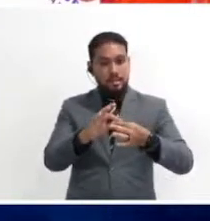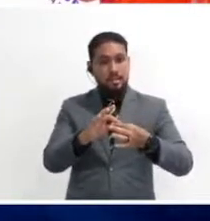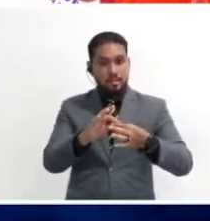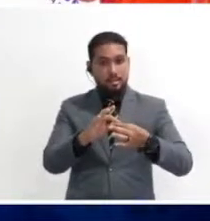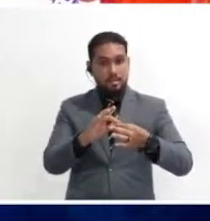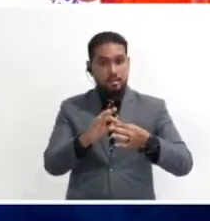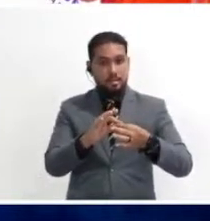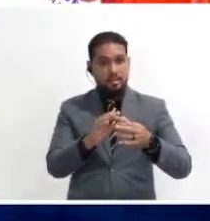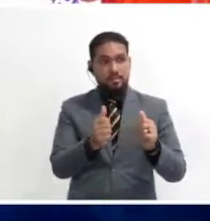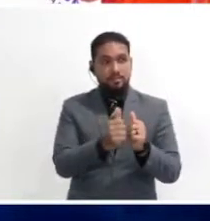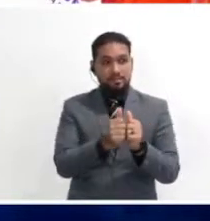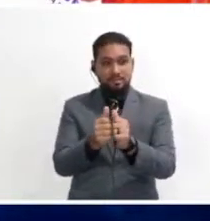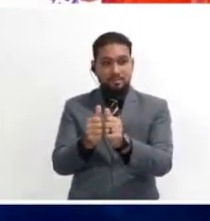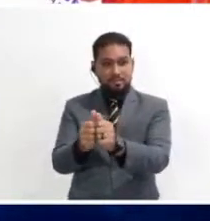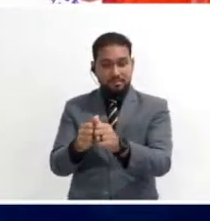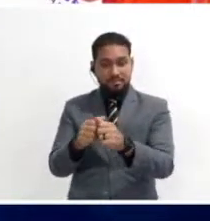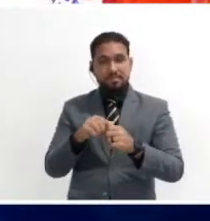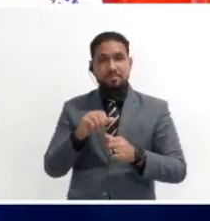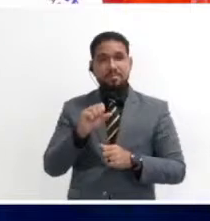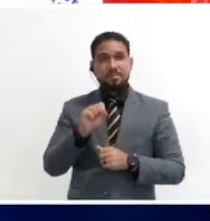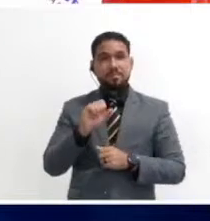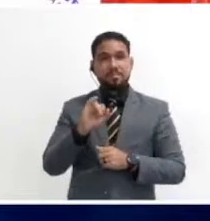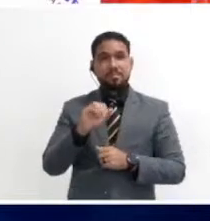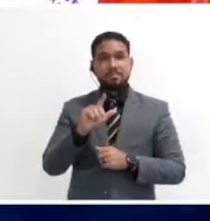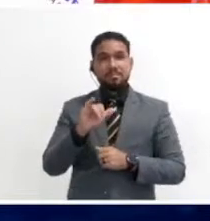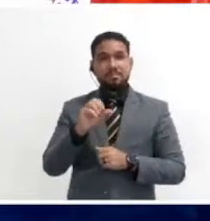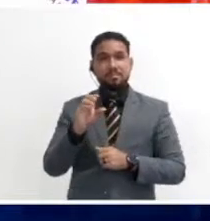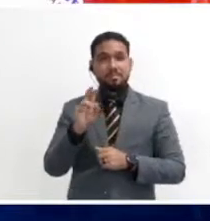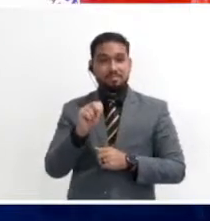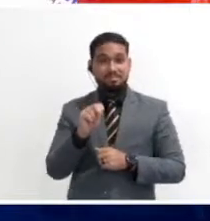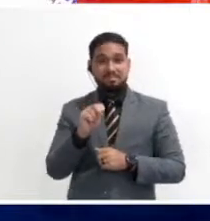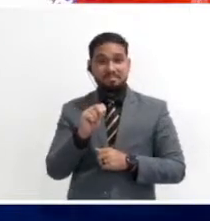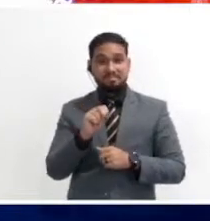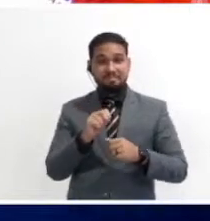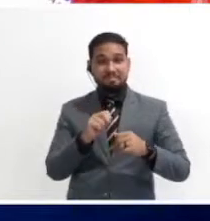to the substrate. So you can see the density and pitch difference there.